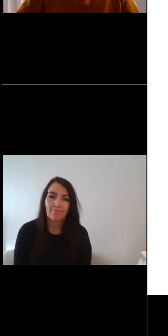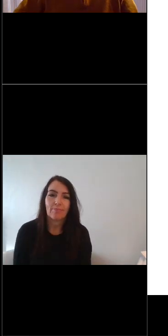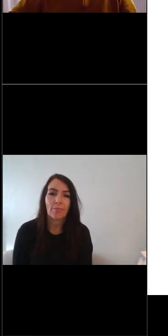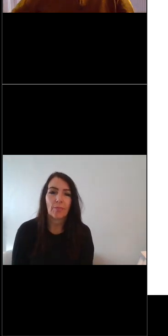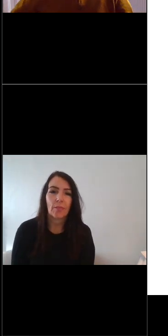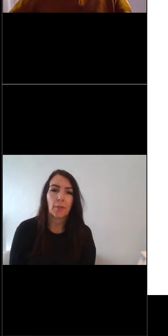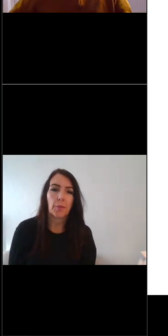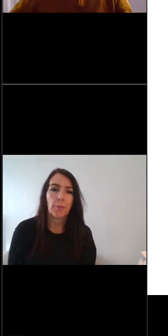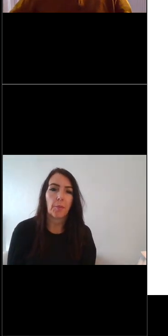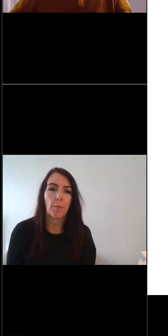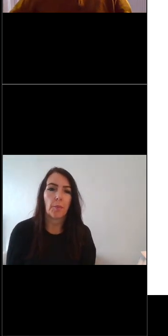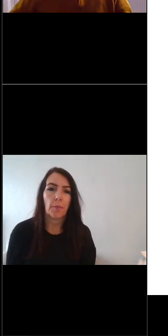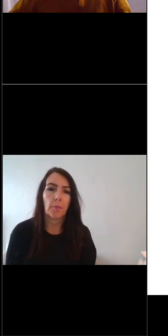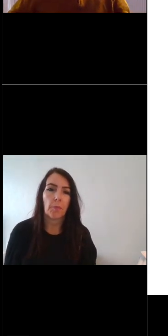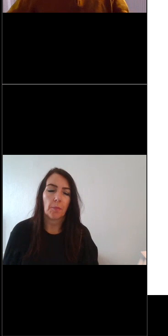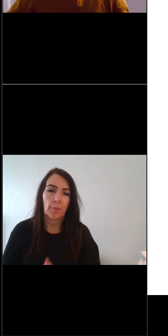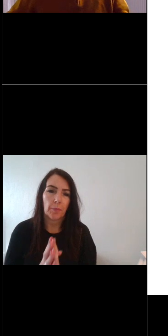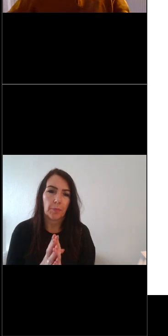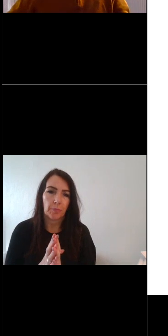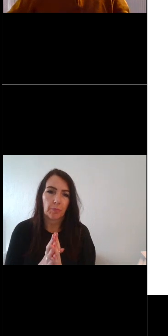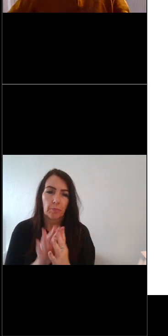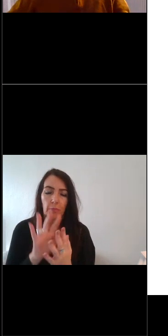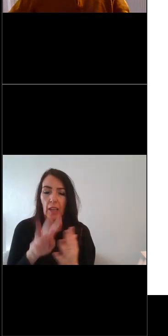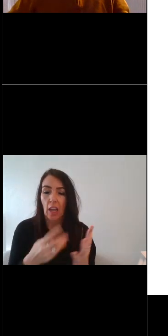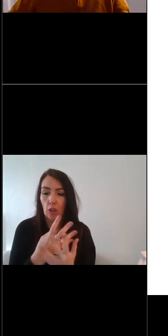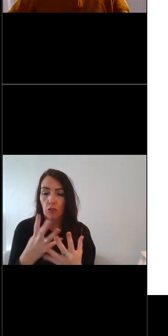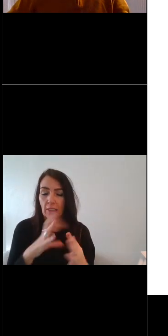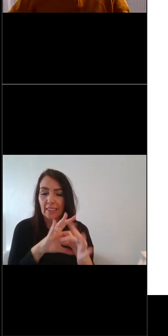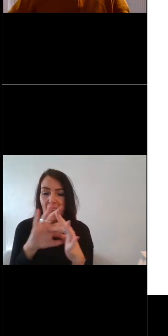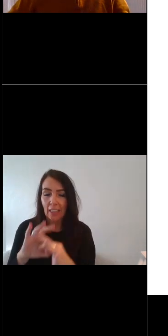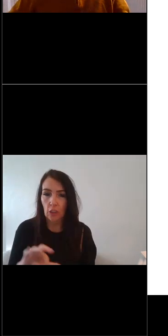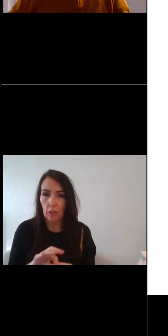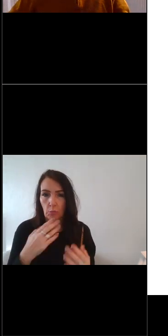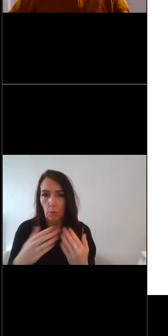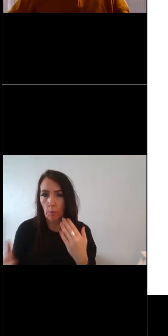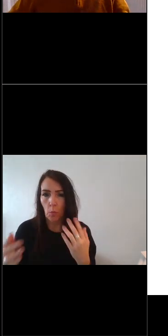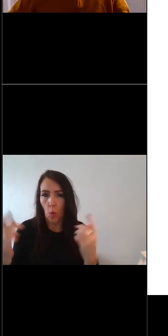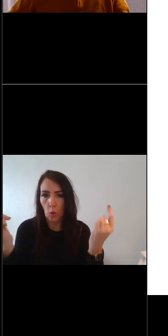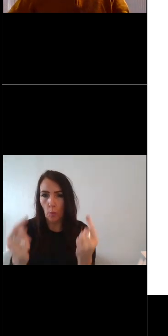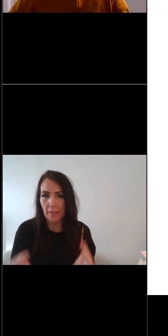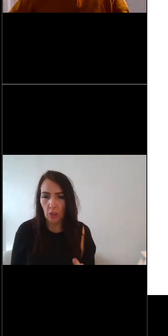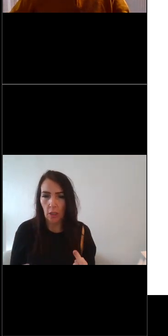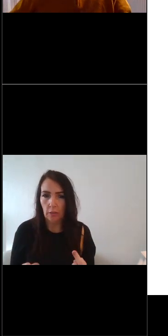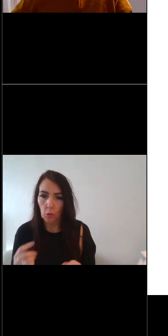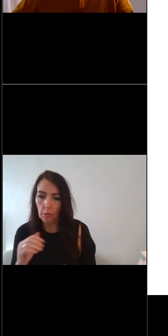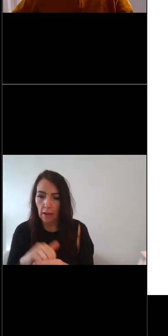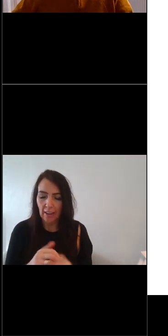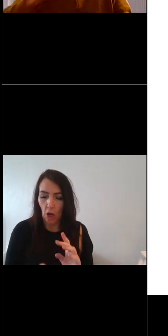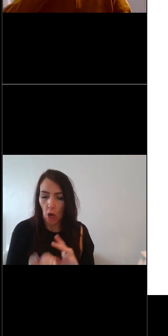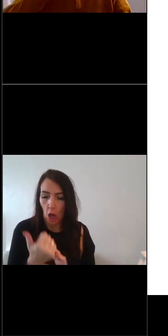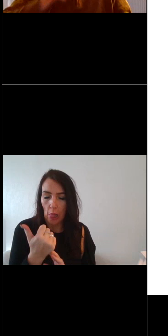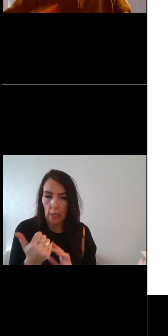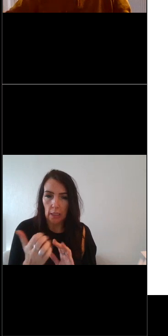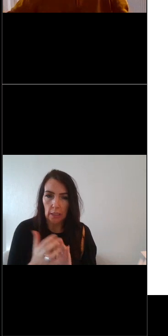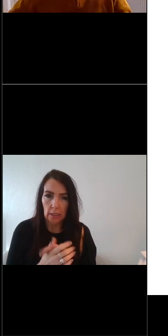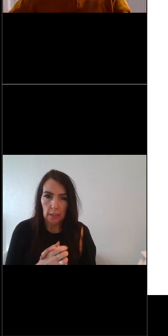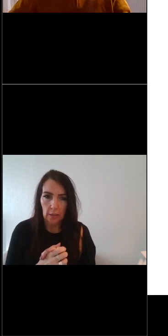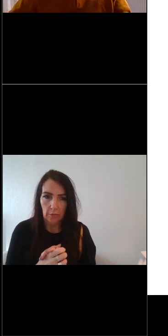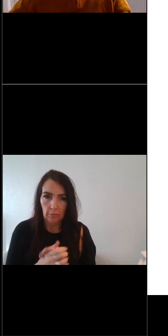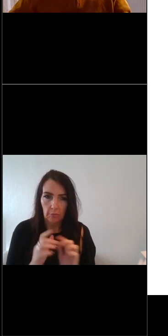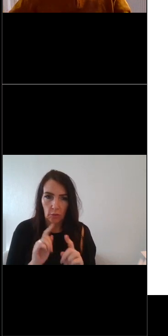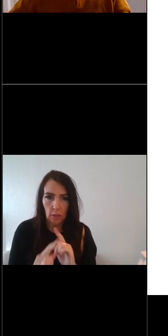Grid connection expansion, which I talked about previously, will only get more competitive. So getting in early and getting that